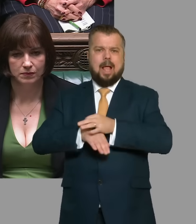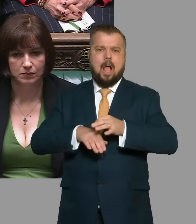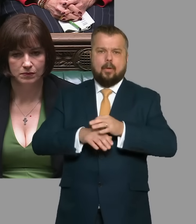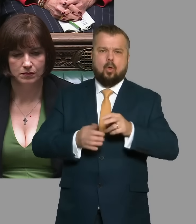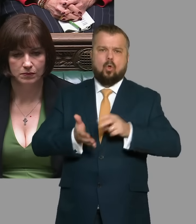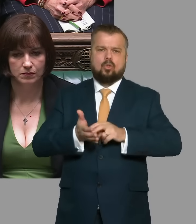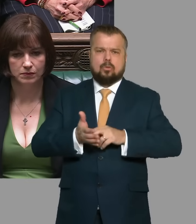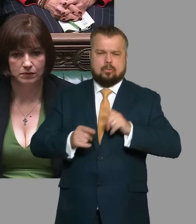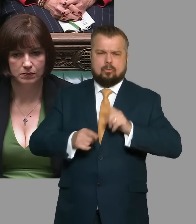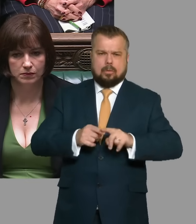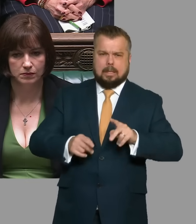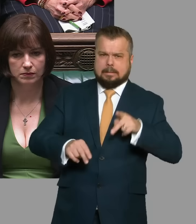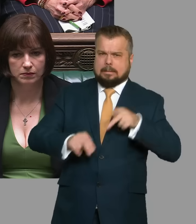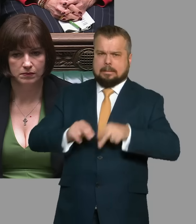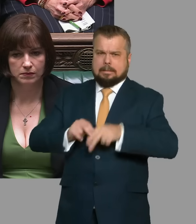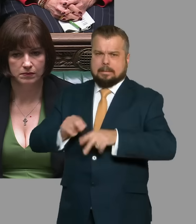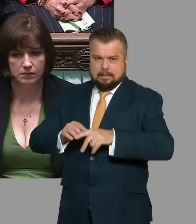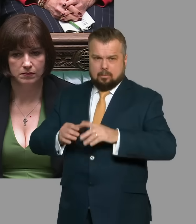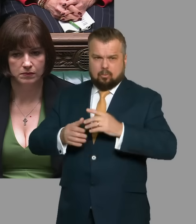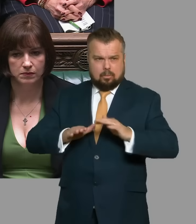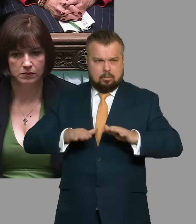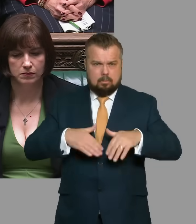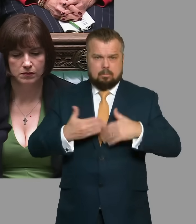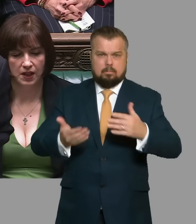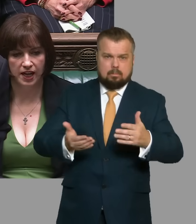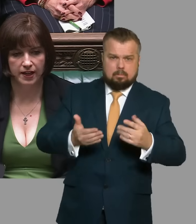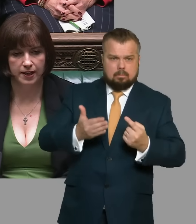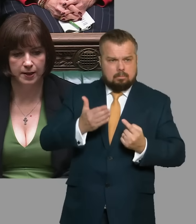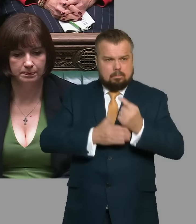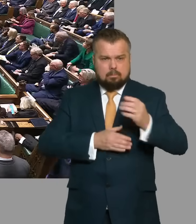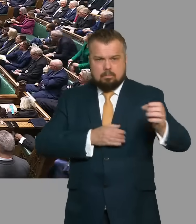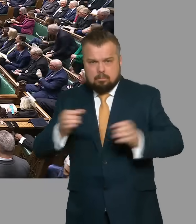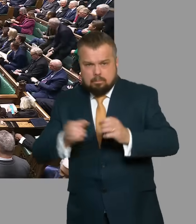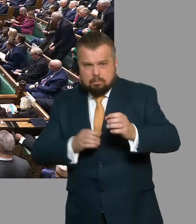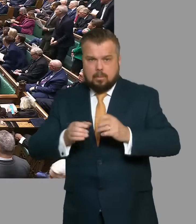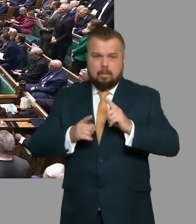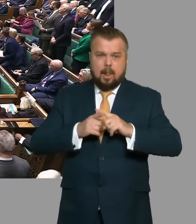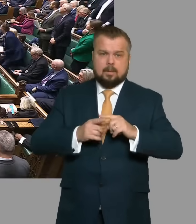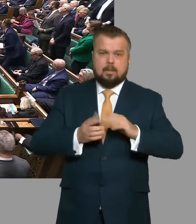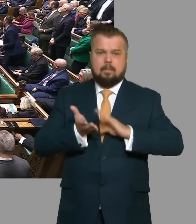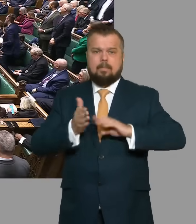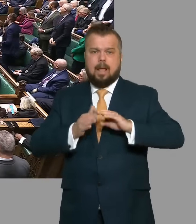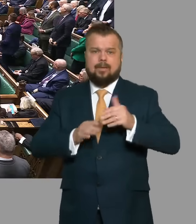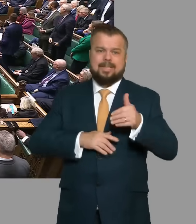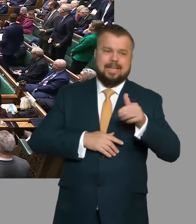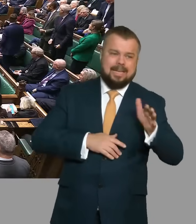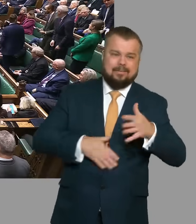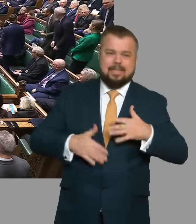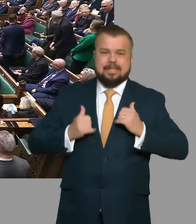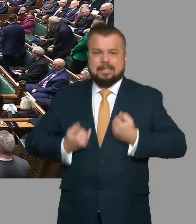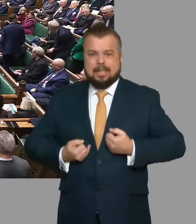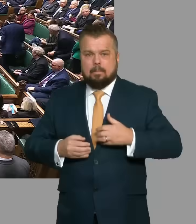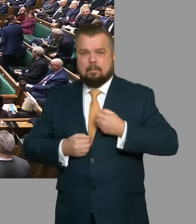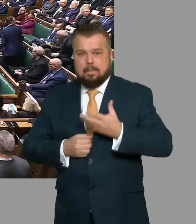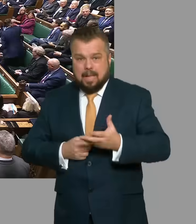that Reform and the Tories opposed every single one of them. Robert Jenrick.